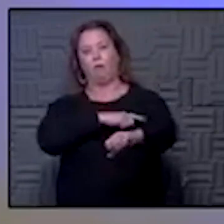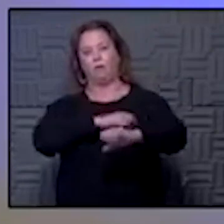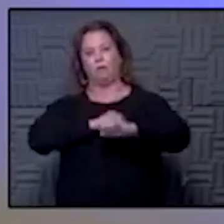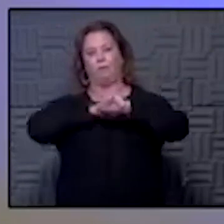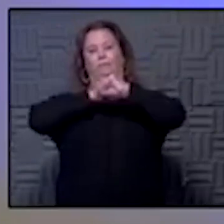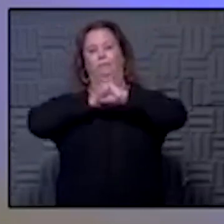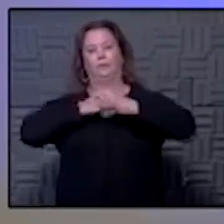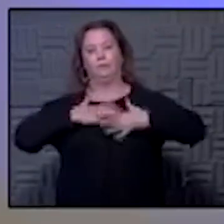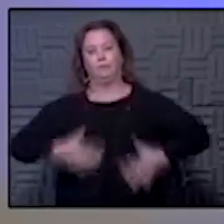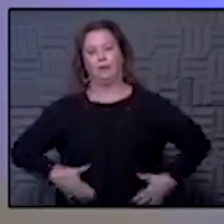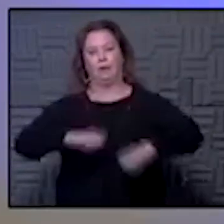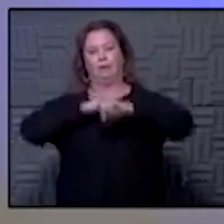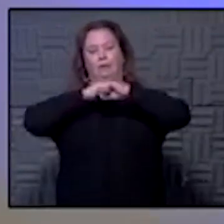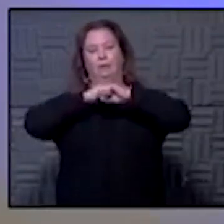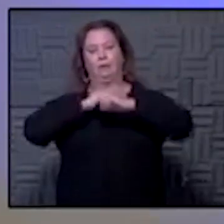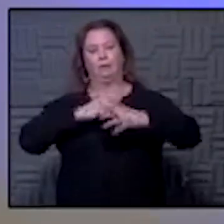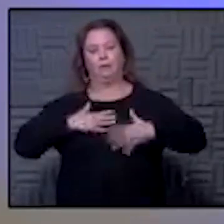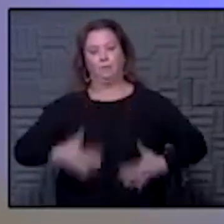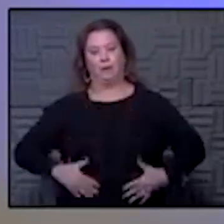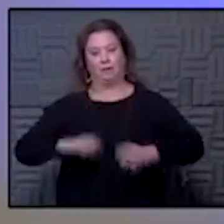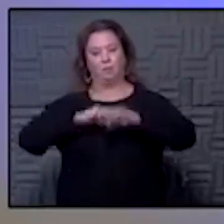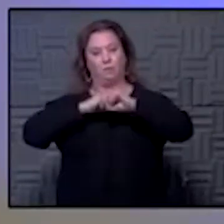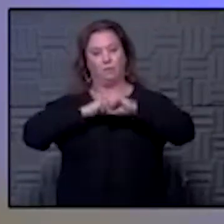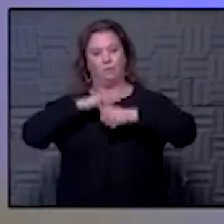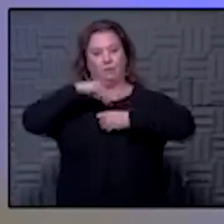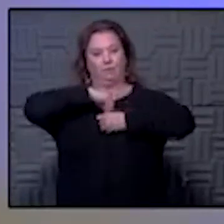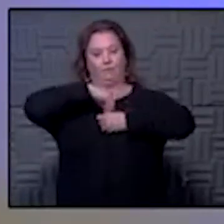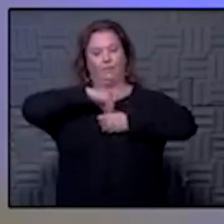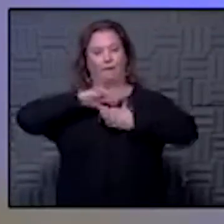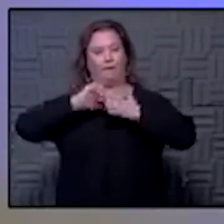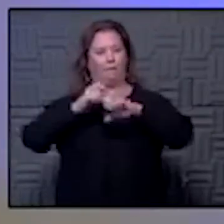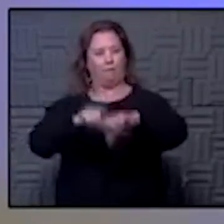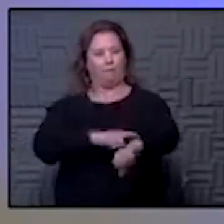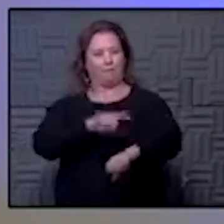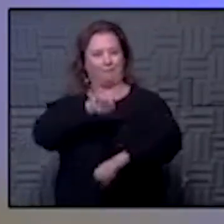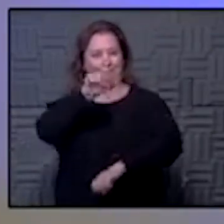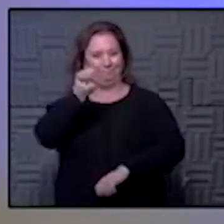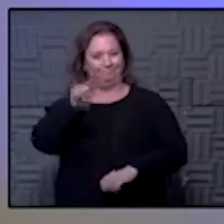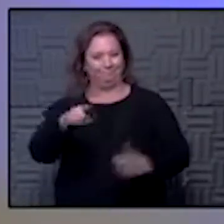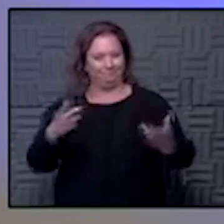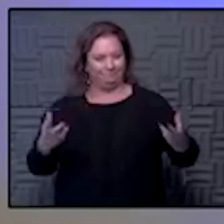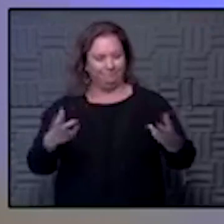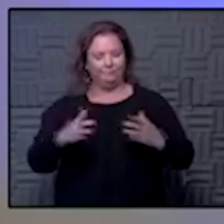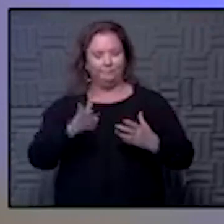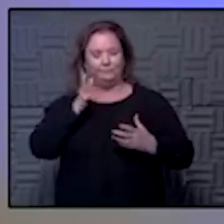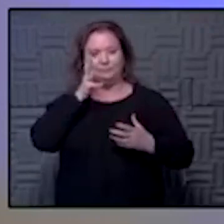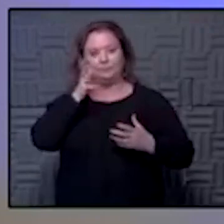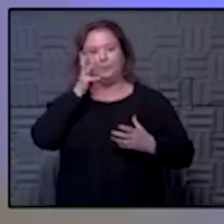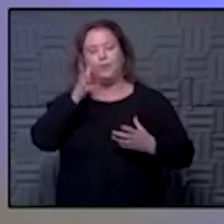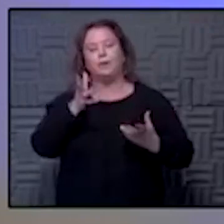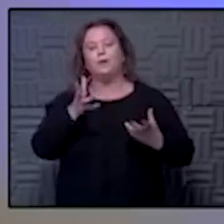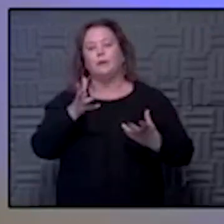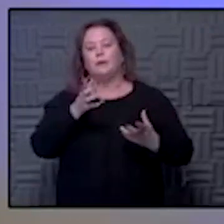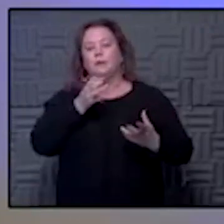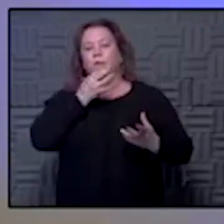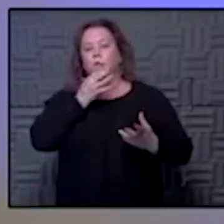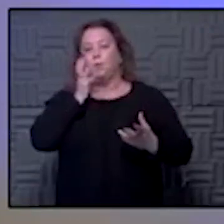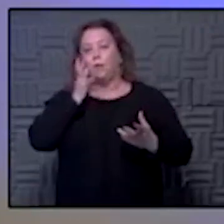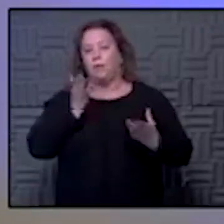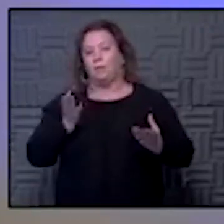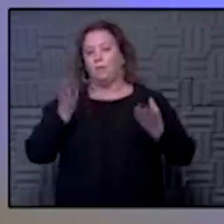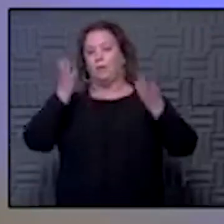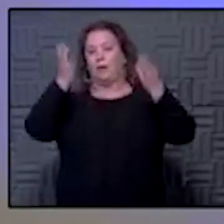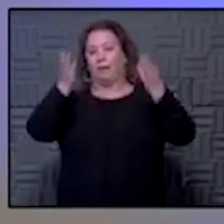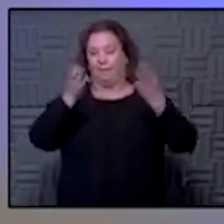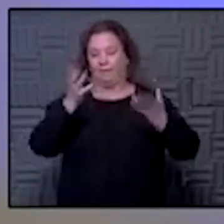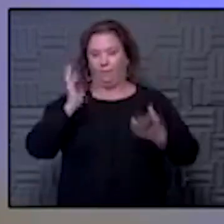immunogenicity last? How long do you stay protected? And so I imagine in the near future, we will be recommending even those